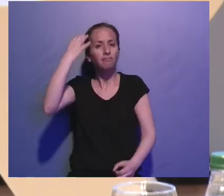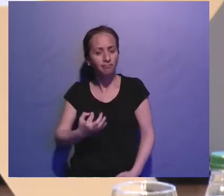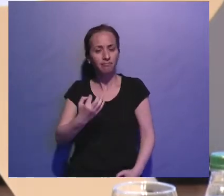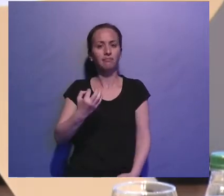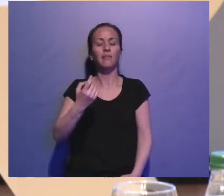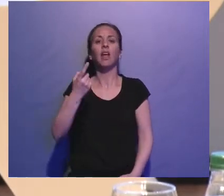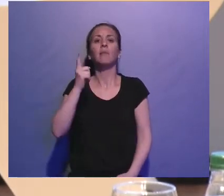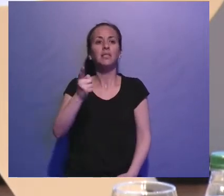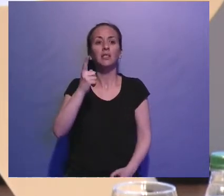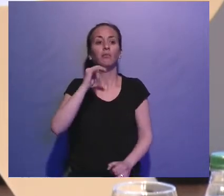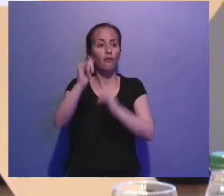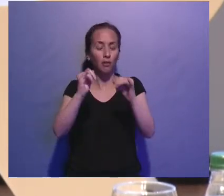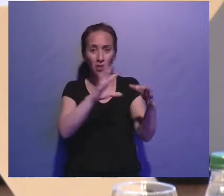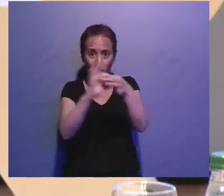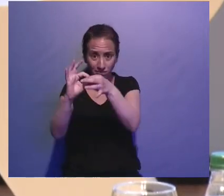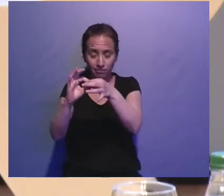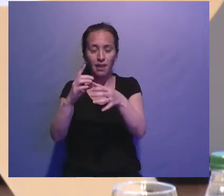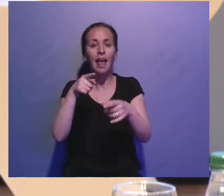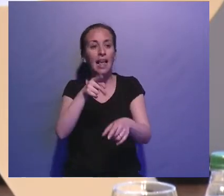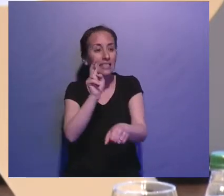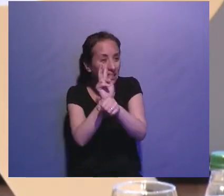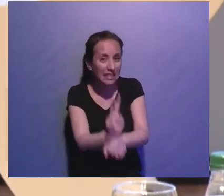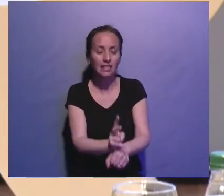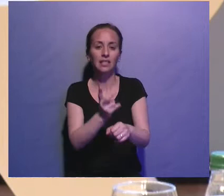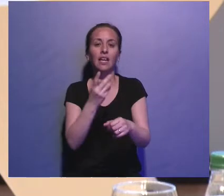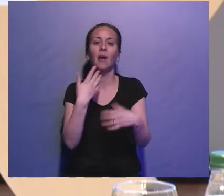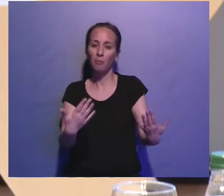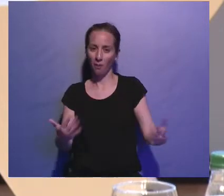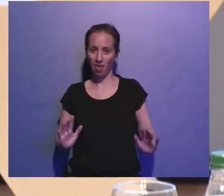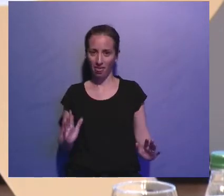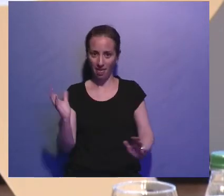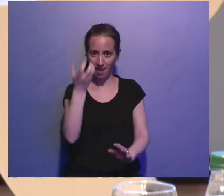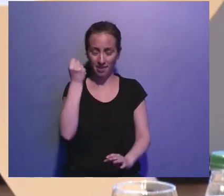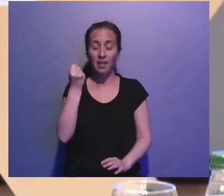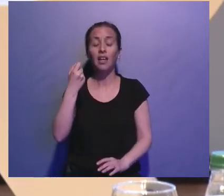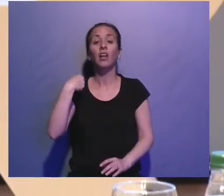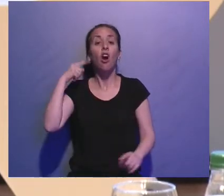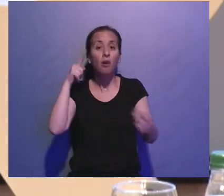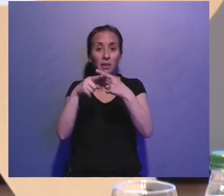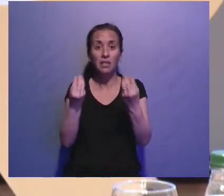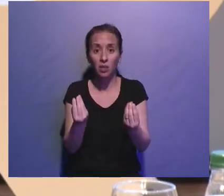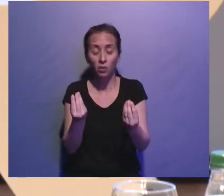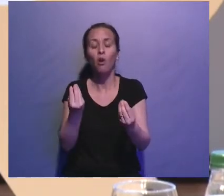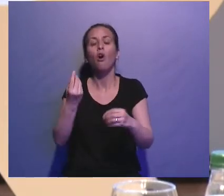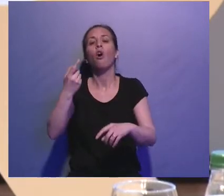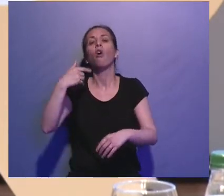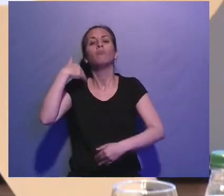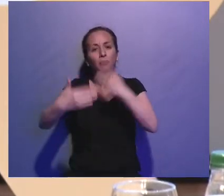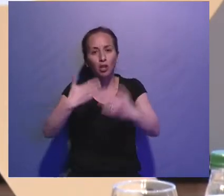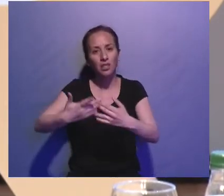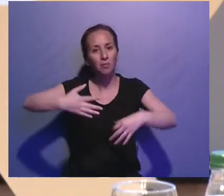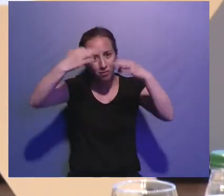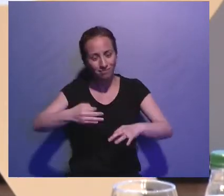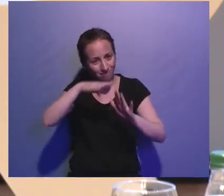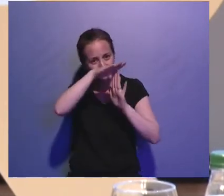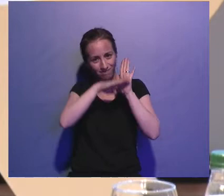sustain that work. So our goal is really to establish specific processes of releasing data that are embedded